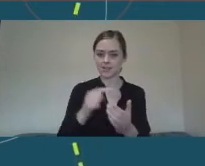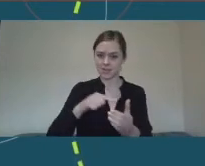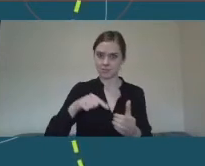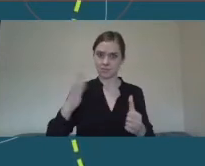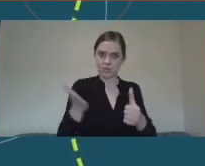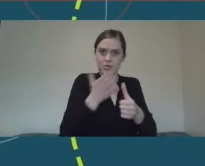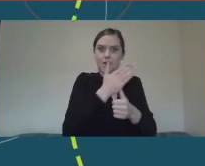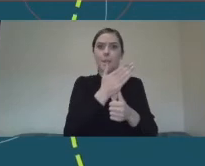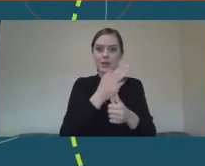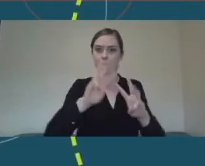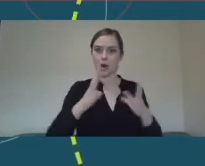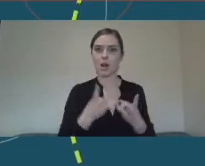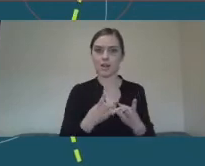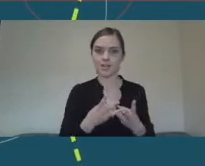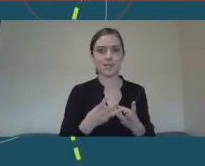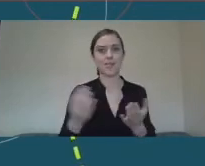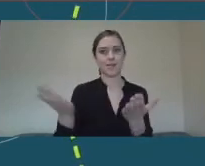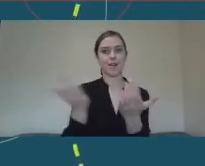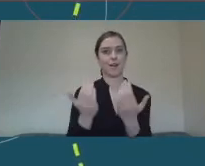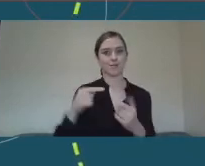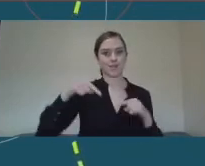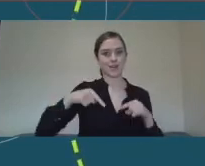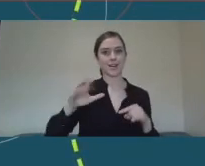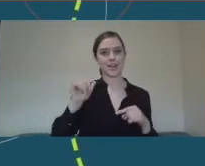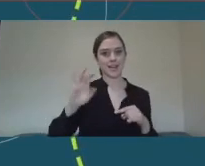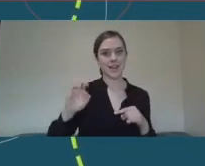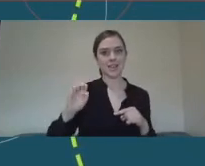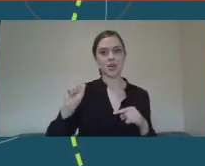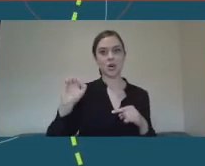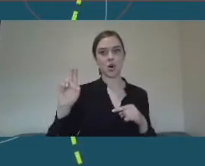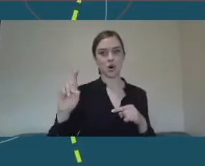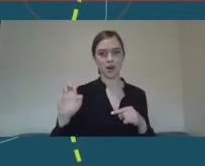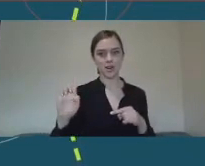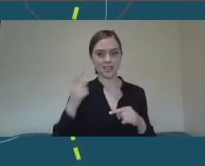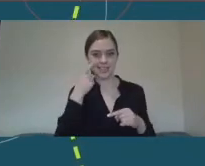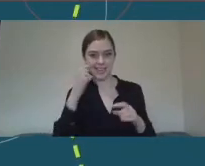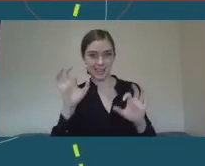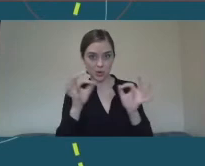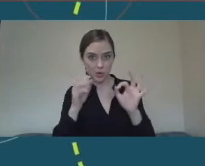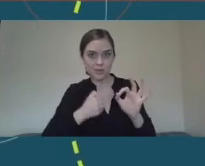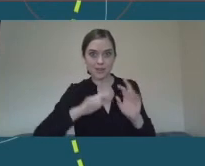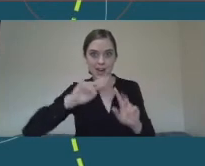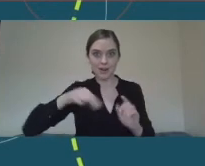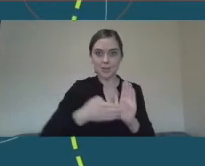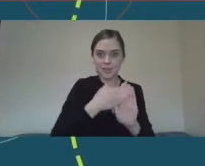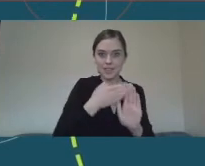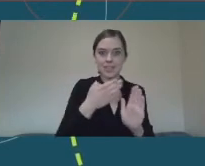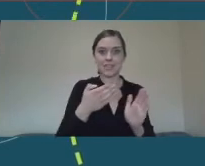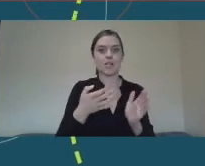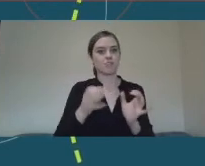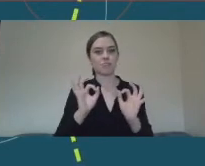to please come to Lakeshore or get online, lakeshore.org, and give this wonderful facility a look.